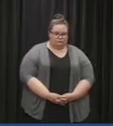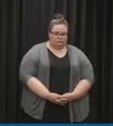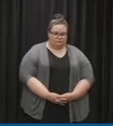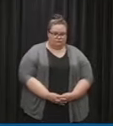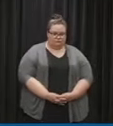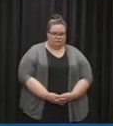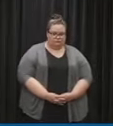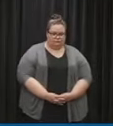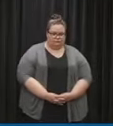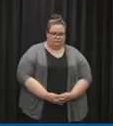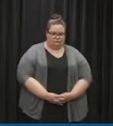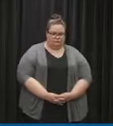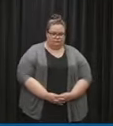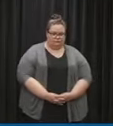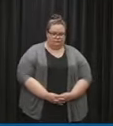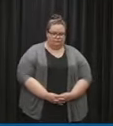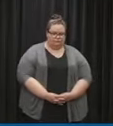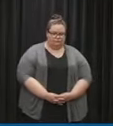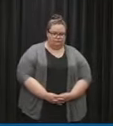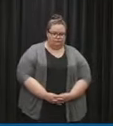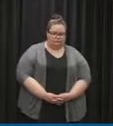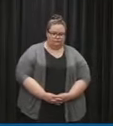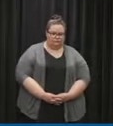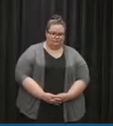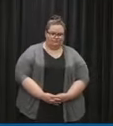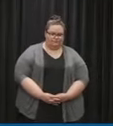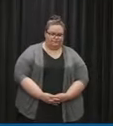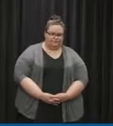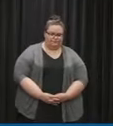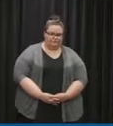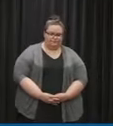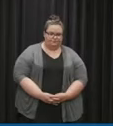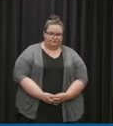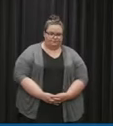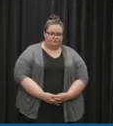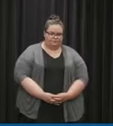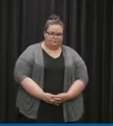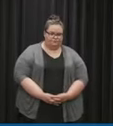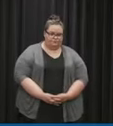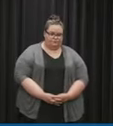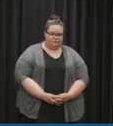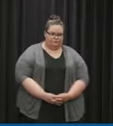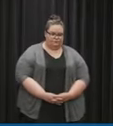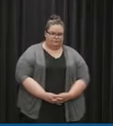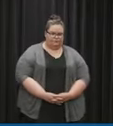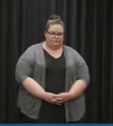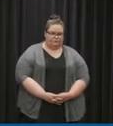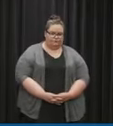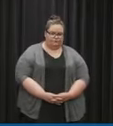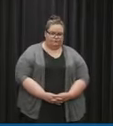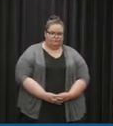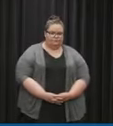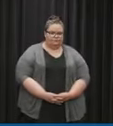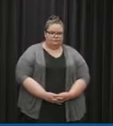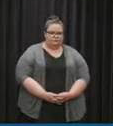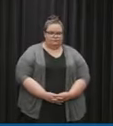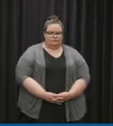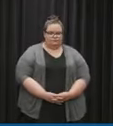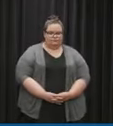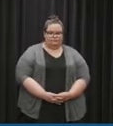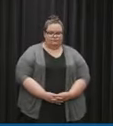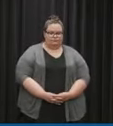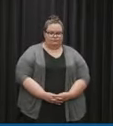to develop protocols for school activities so that parents and guardians can feel secure about their